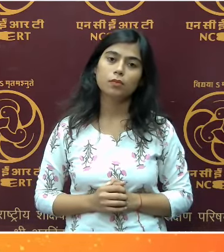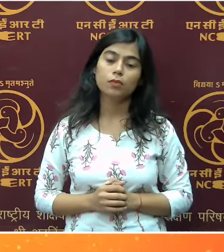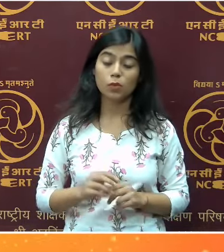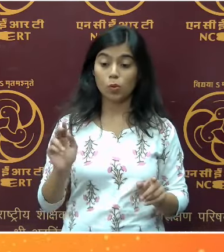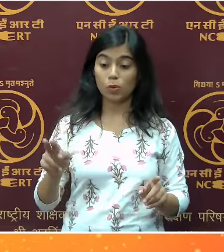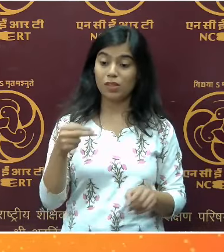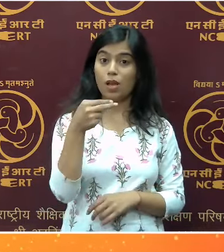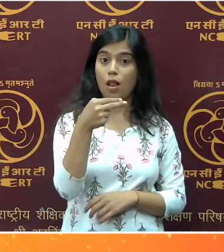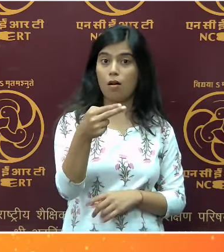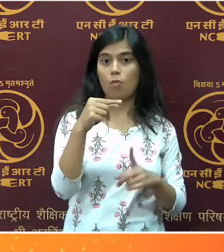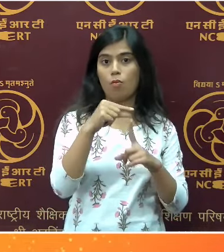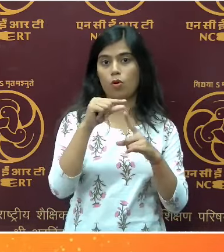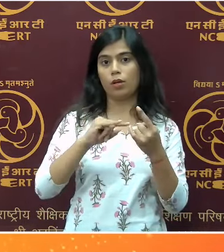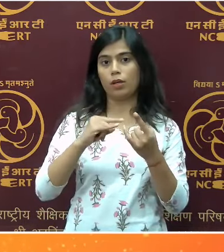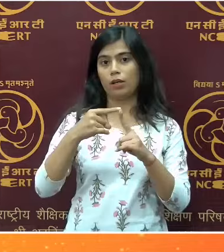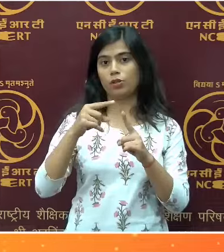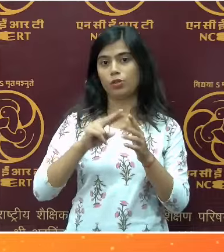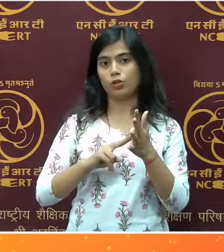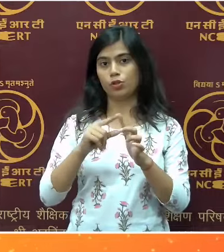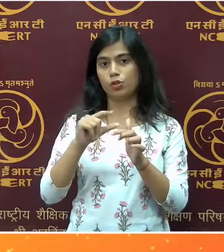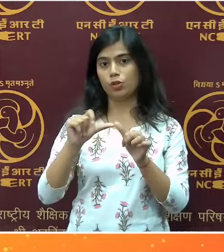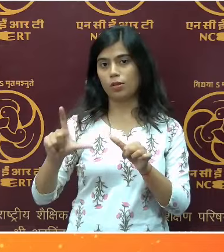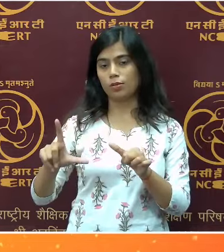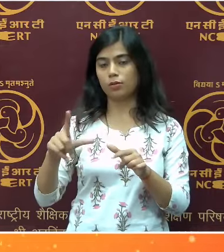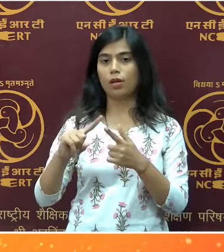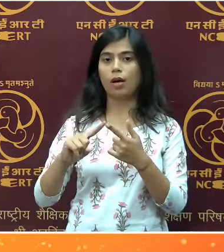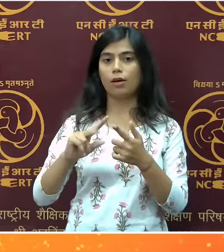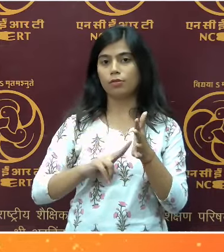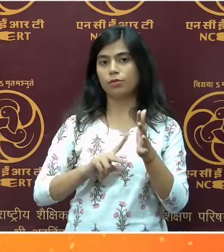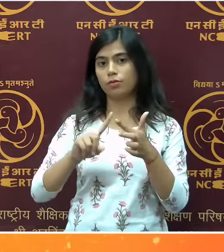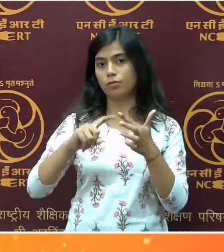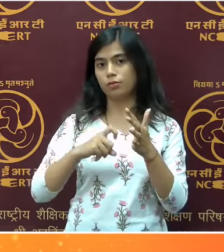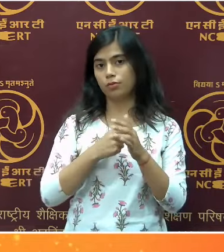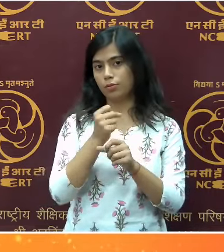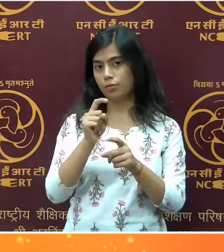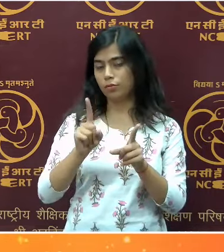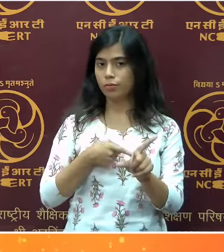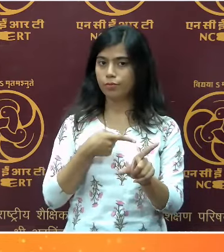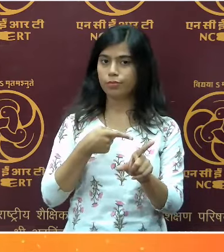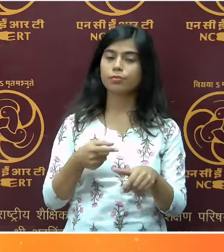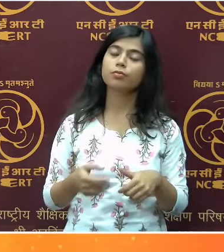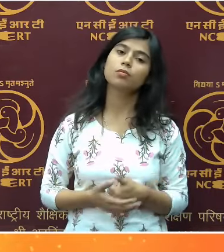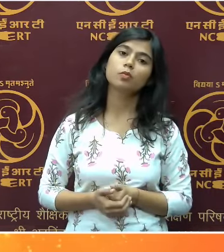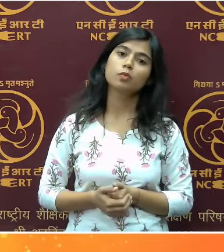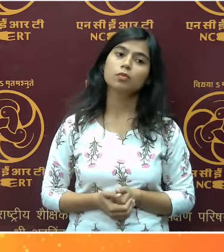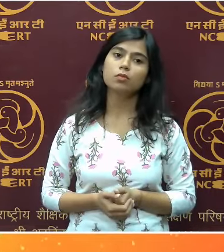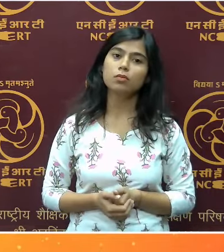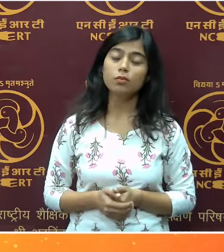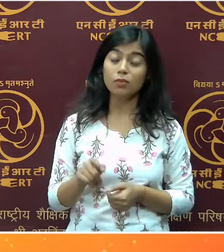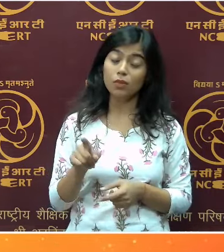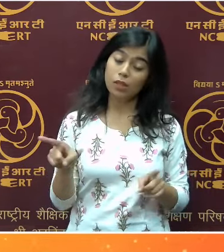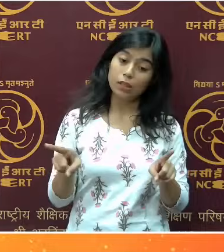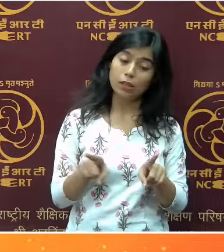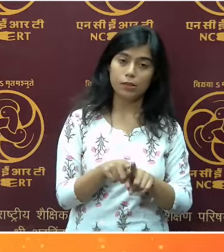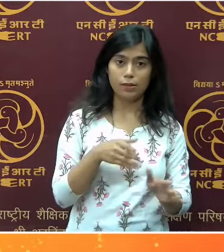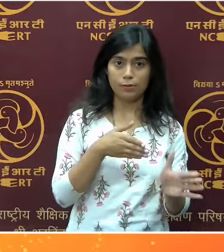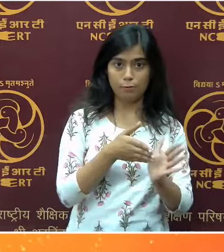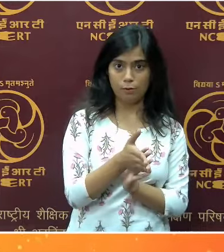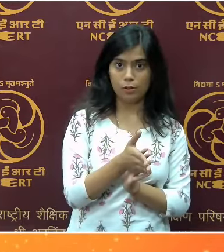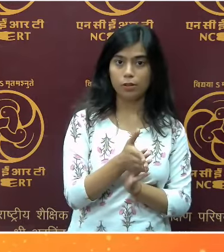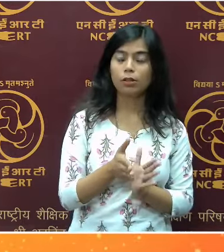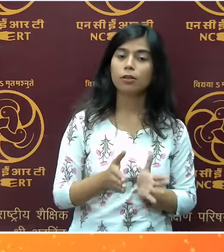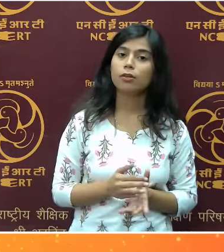energy. Here it is stored as potential energy. In the same case, in the same way, if